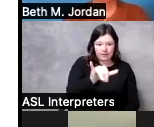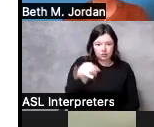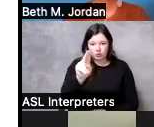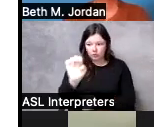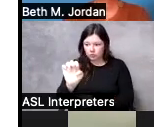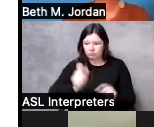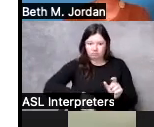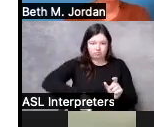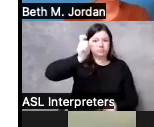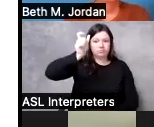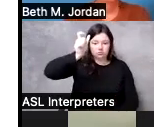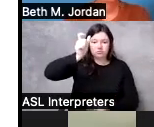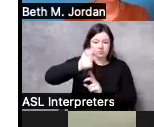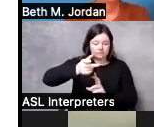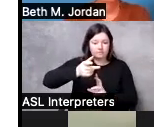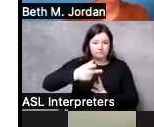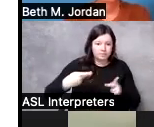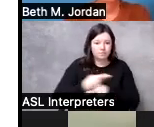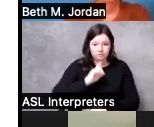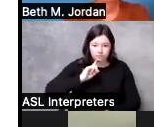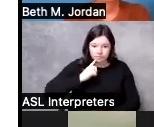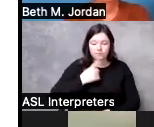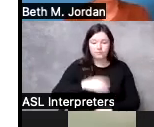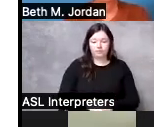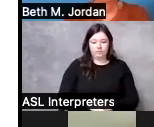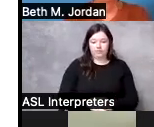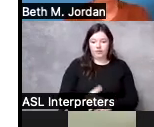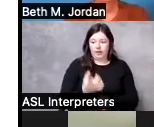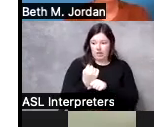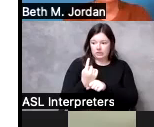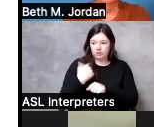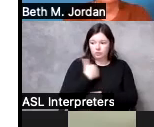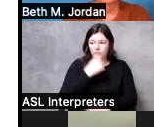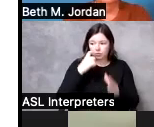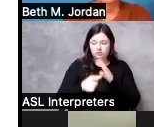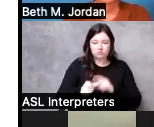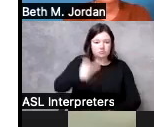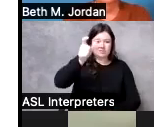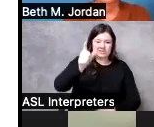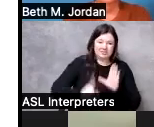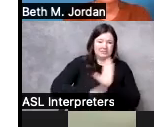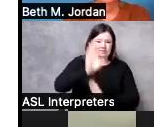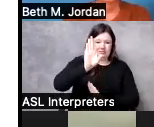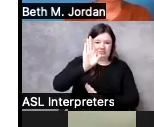in our case, we saw a spike last year in non-traditional placements. Next slide, please.